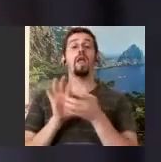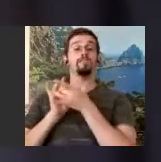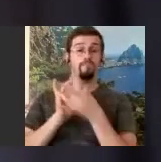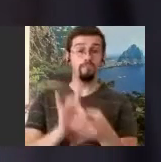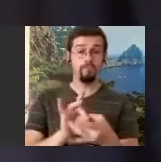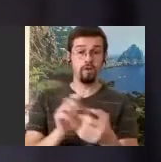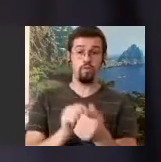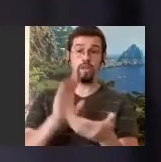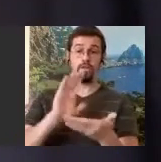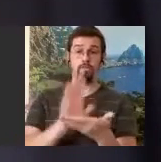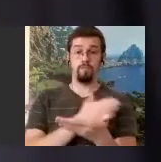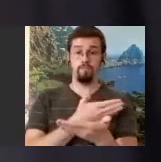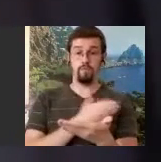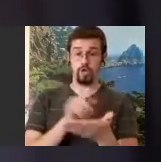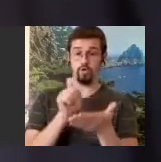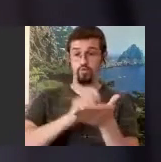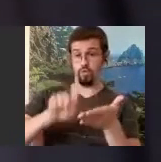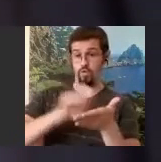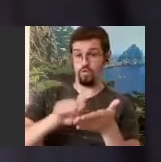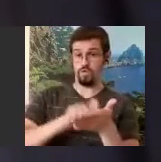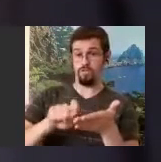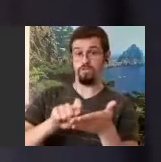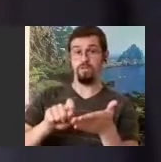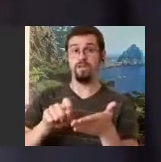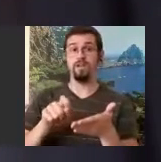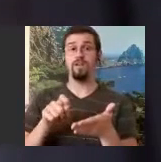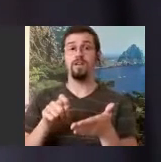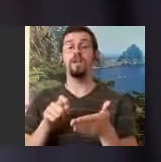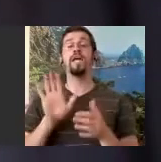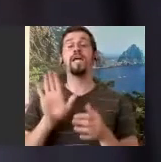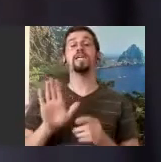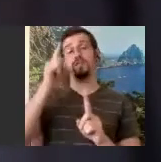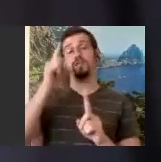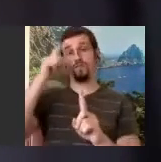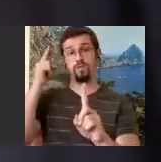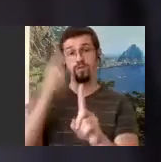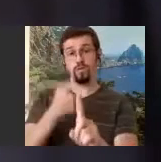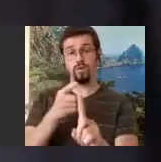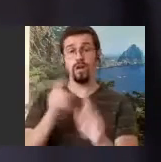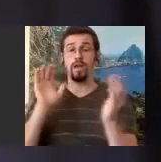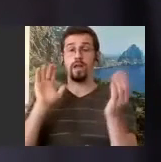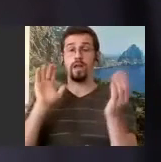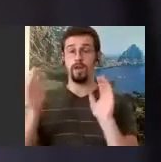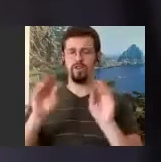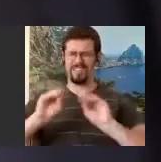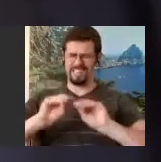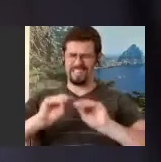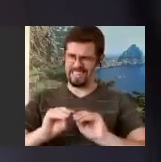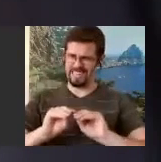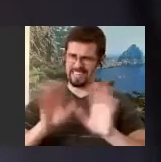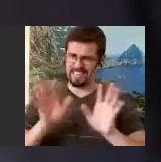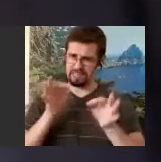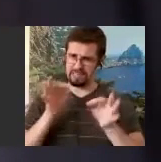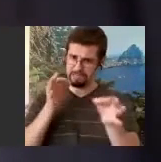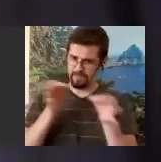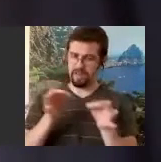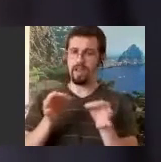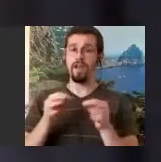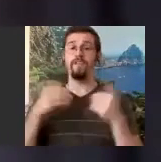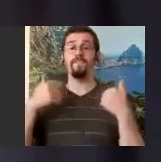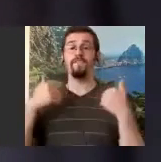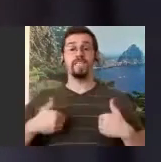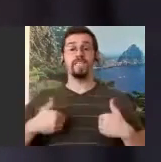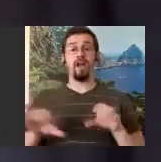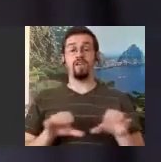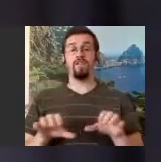instruments. And his intention is to compose descriptively of physical activity rather than